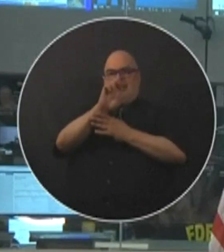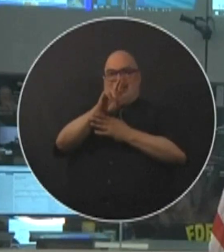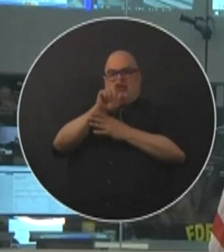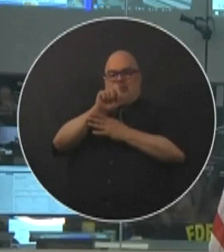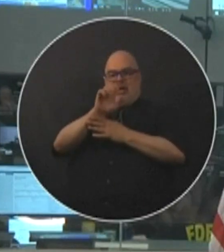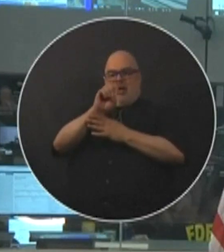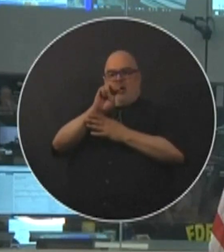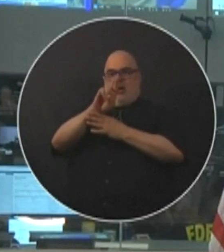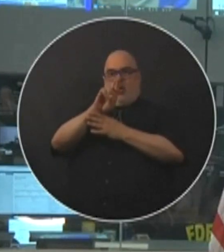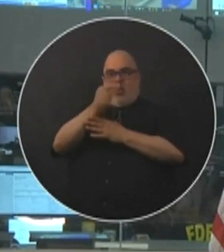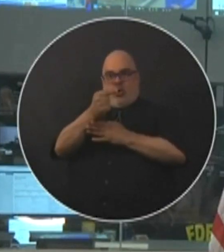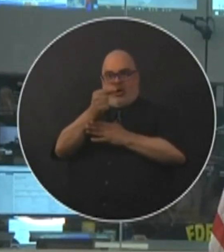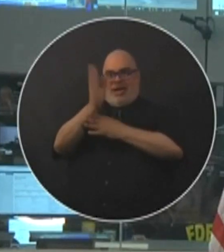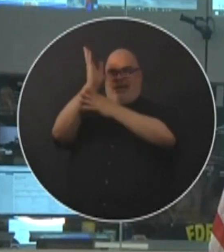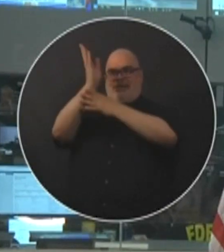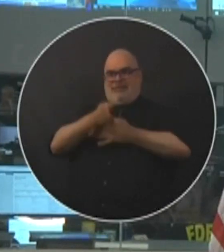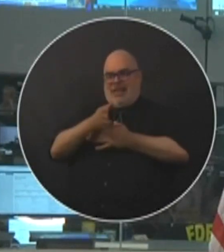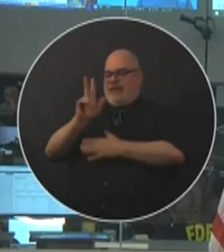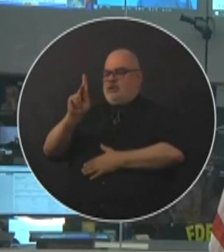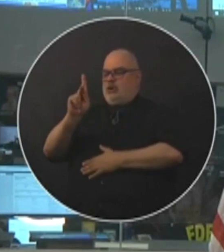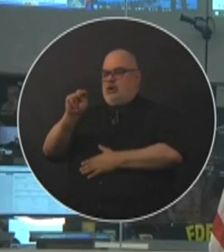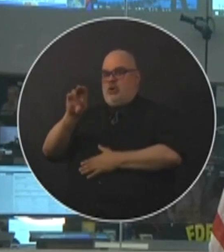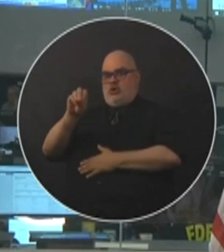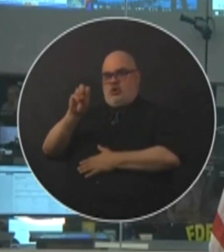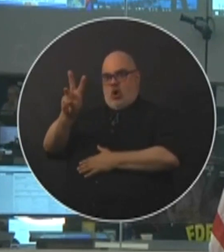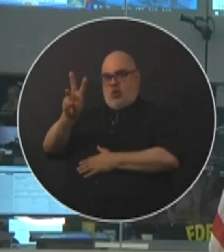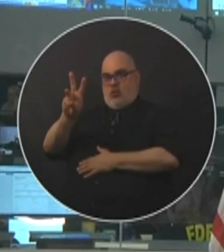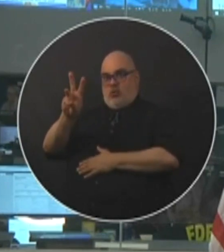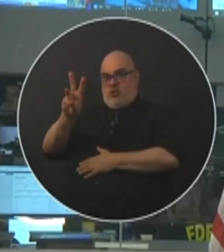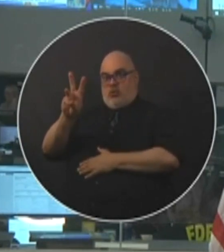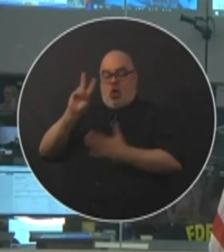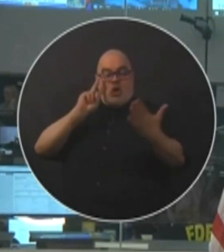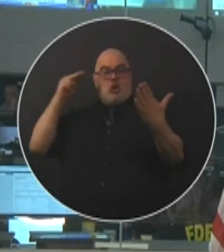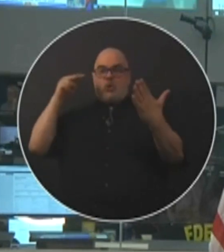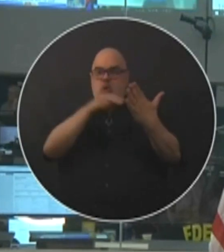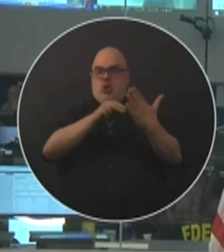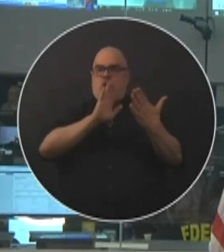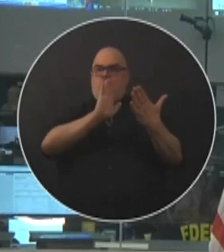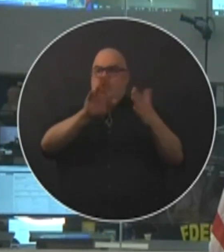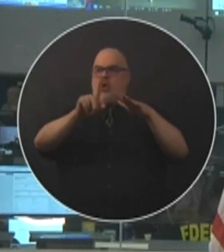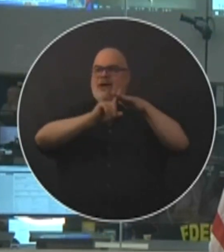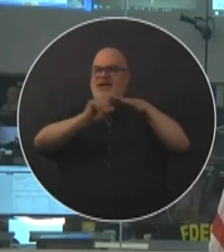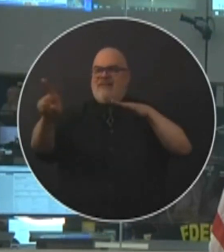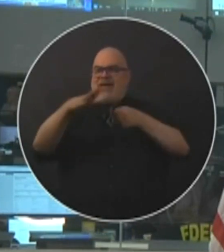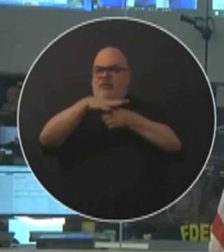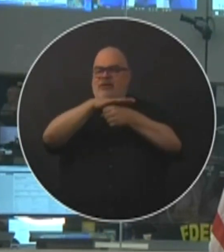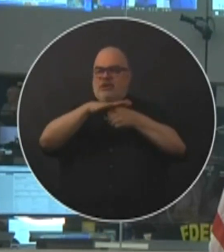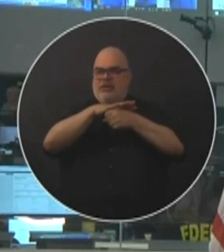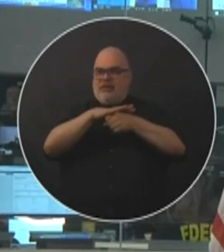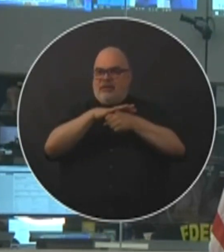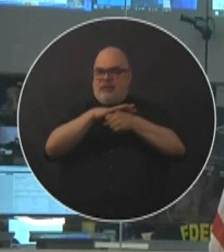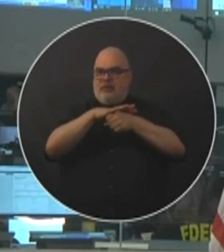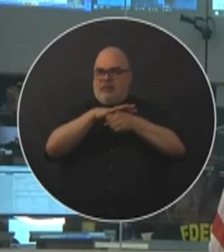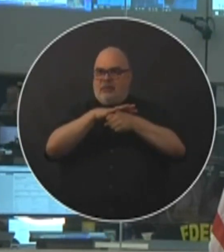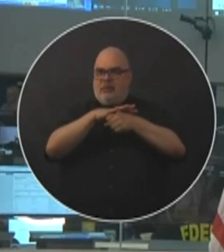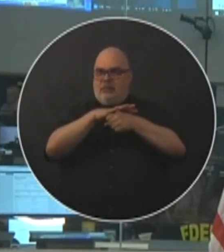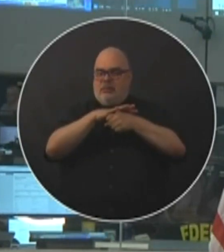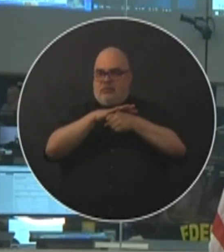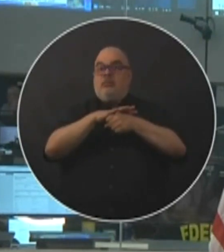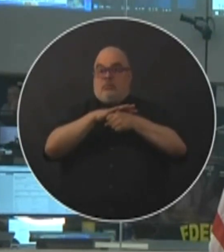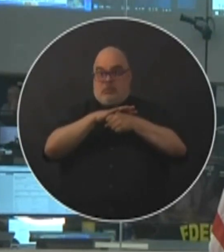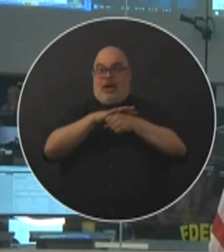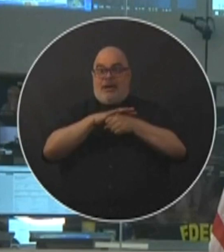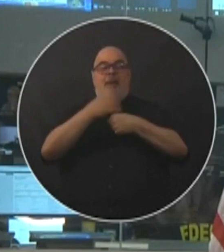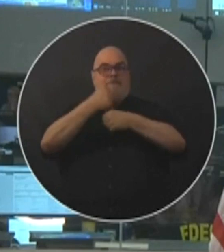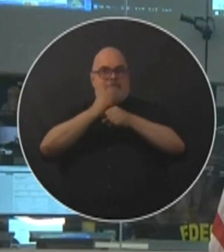is not in one of the labeled colors, you do not live in an evacuation zone, and therefore you need to know your home. Florida